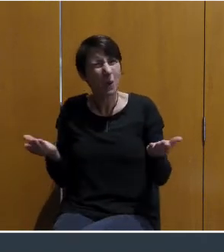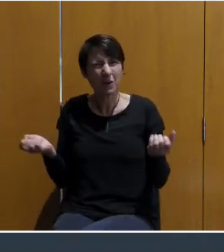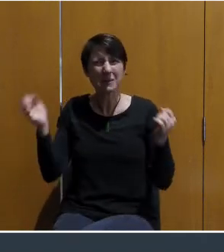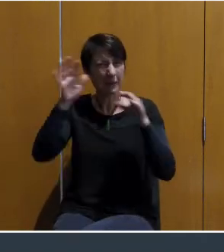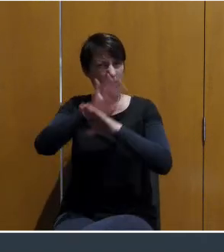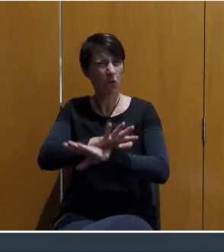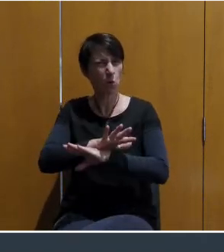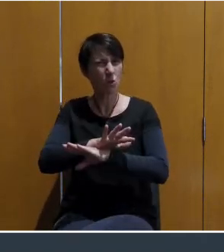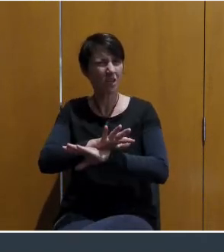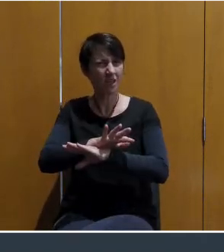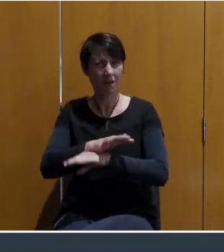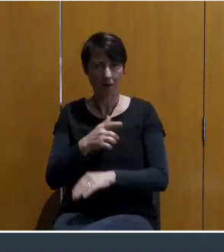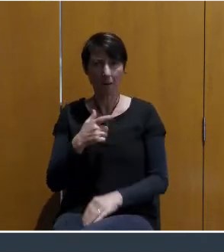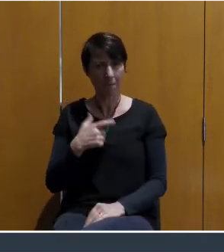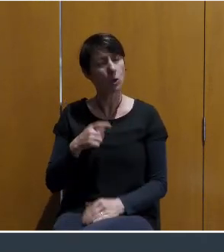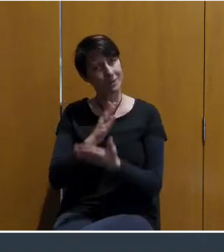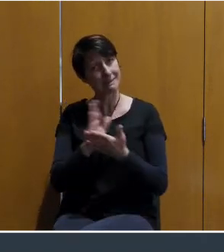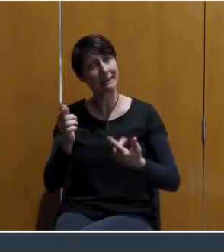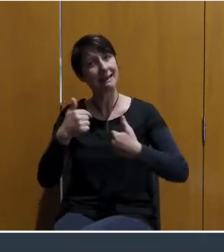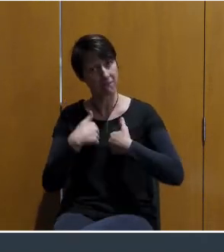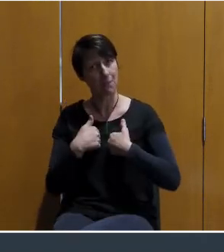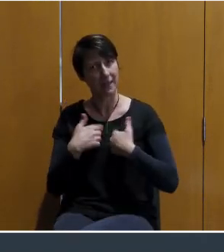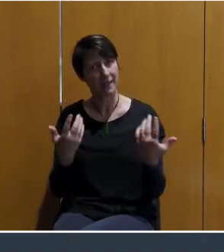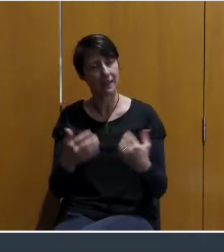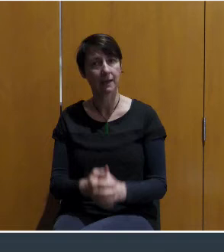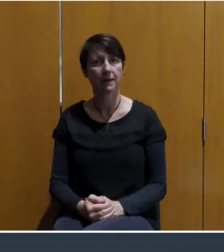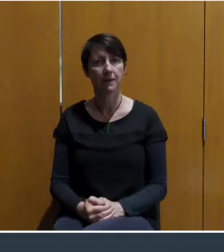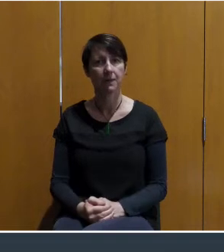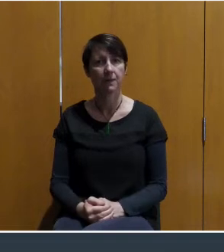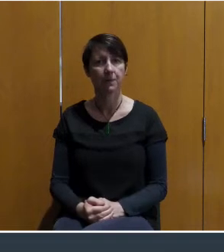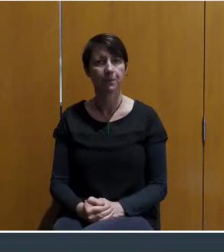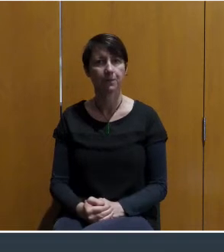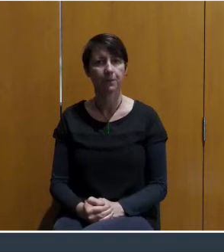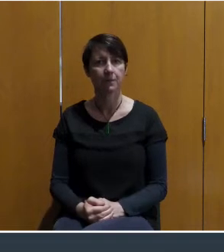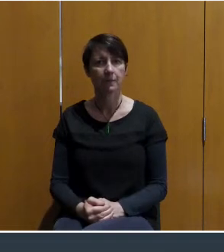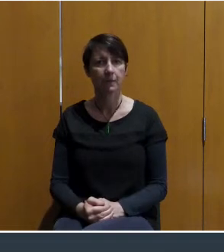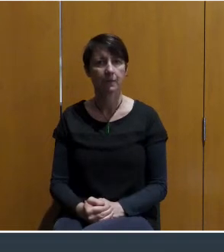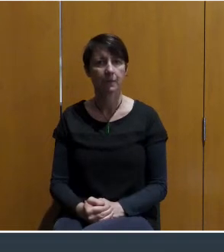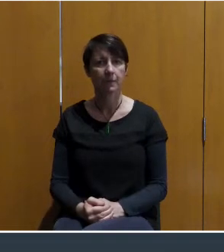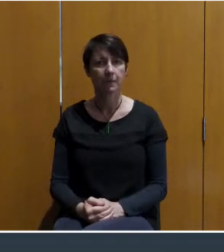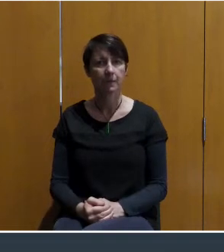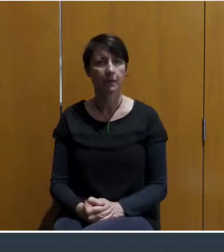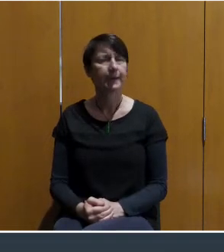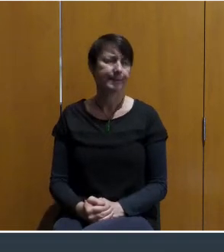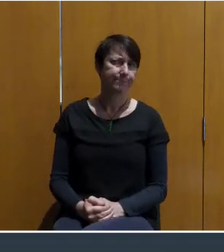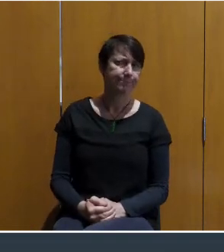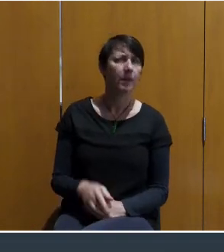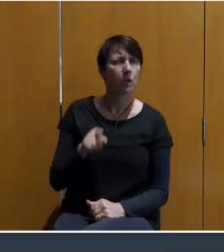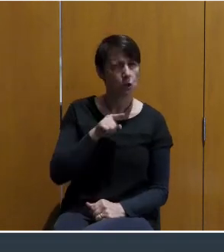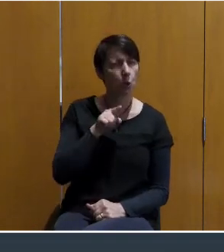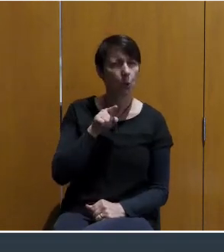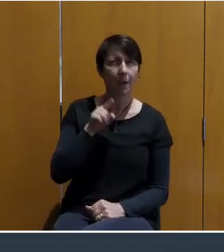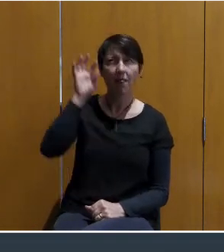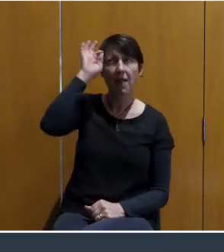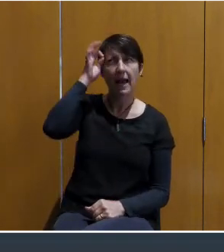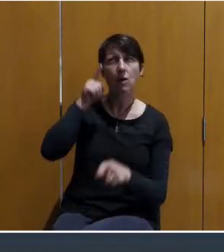confusion coming from? It would appear to me that by imposing that you are simplifying it, you are actually